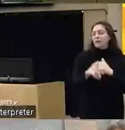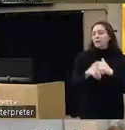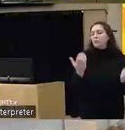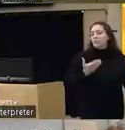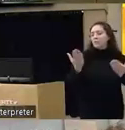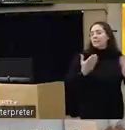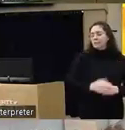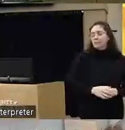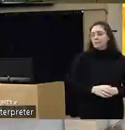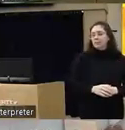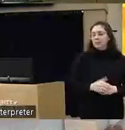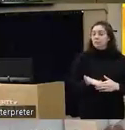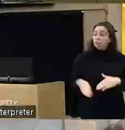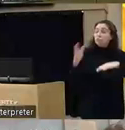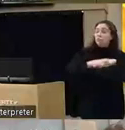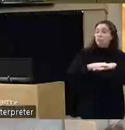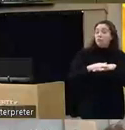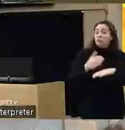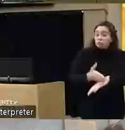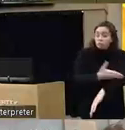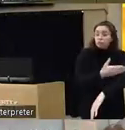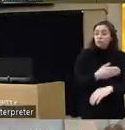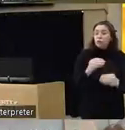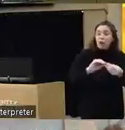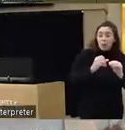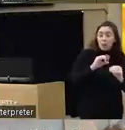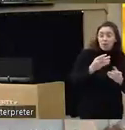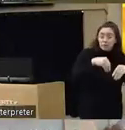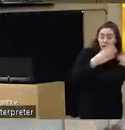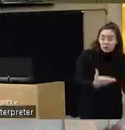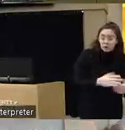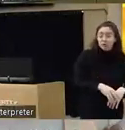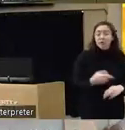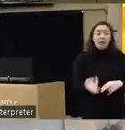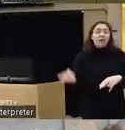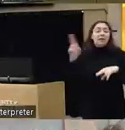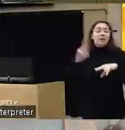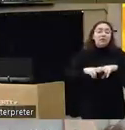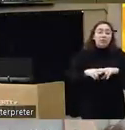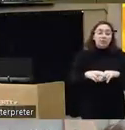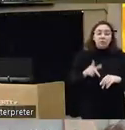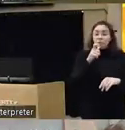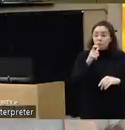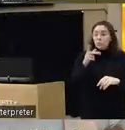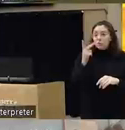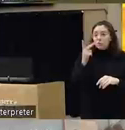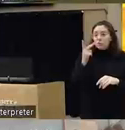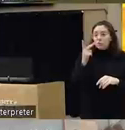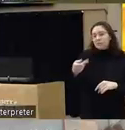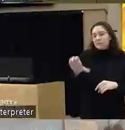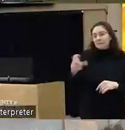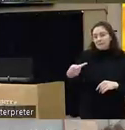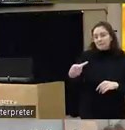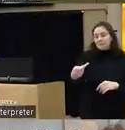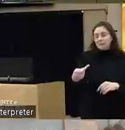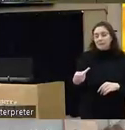to increase the number of providers available and hopefully increase the ability for people to be seen in primary care when they may